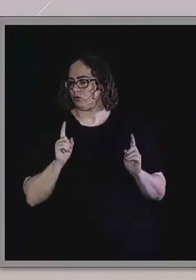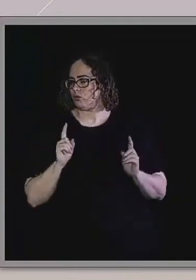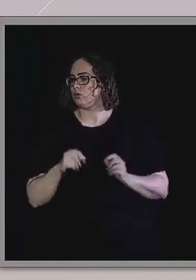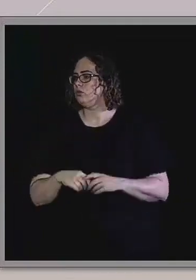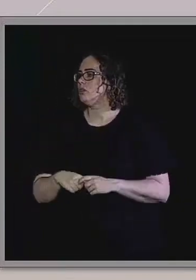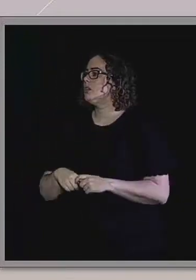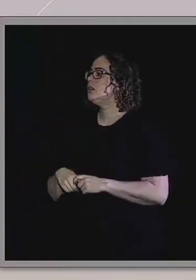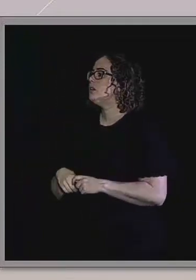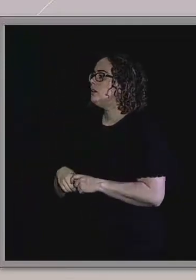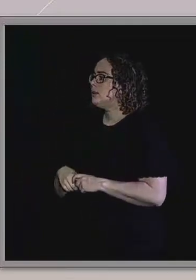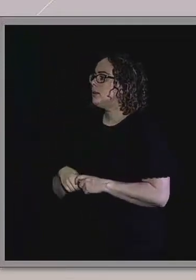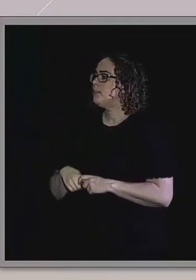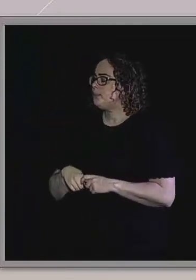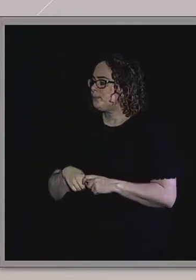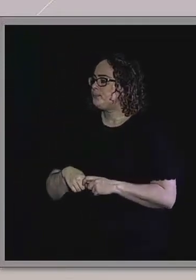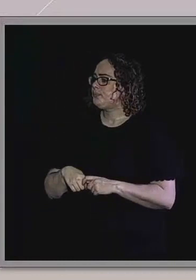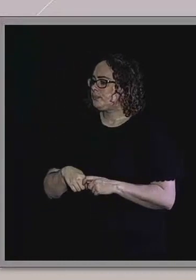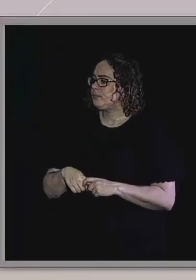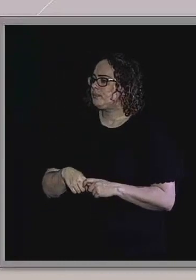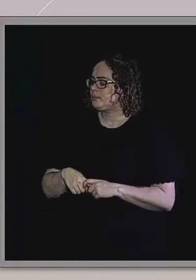Well, I